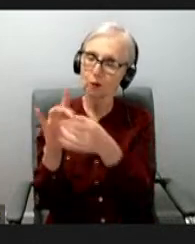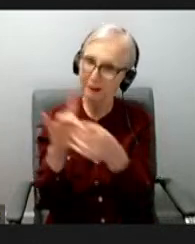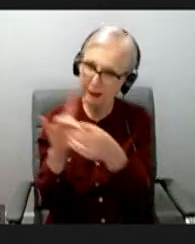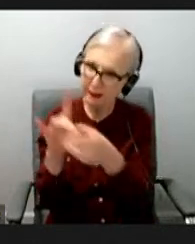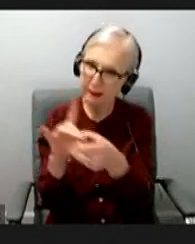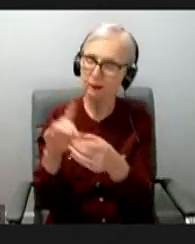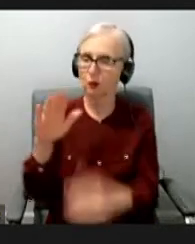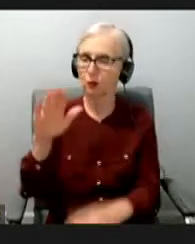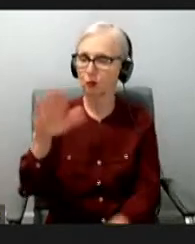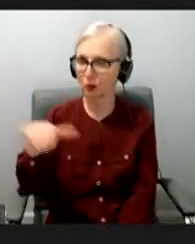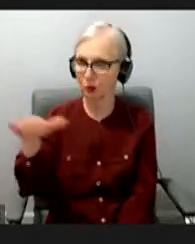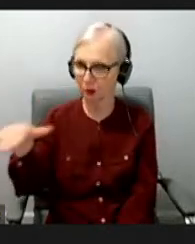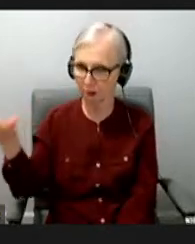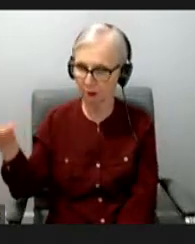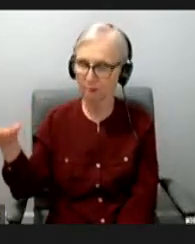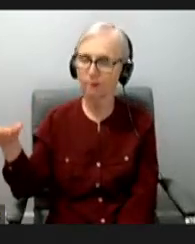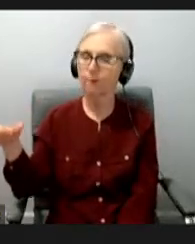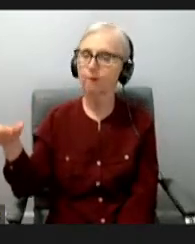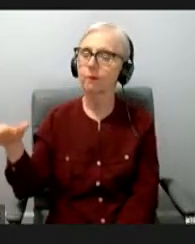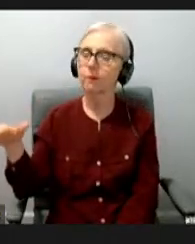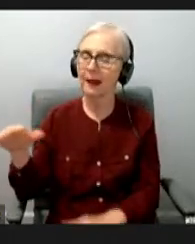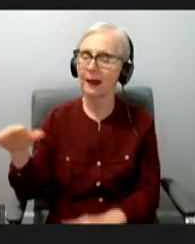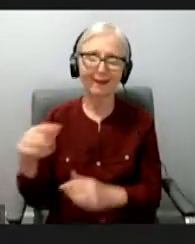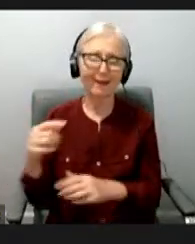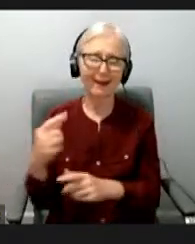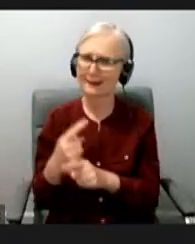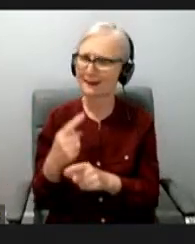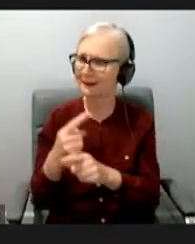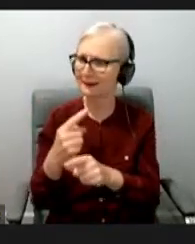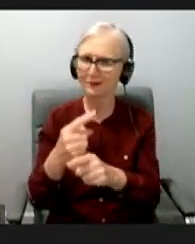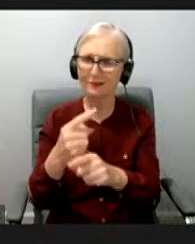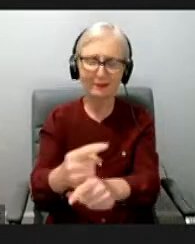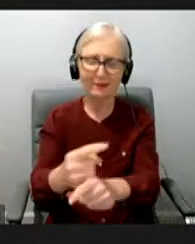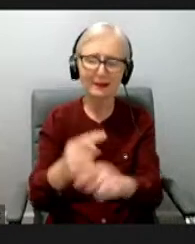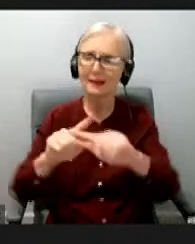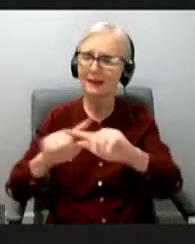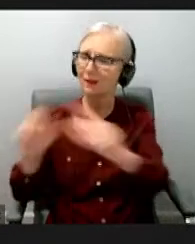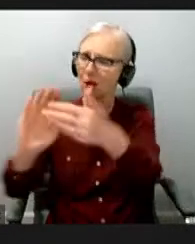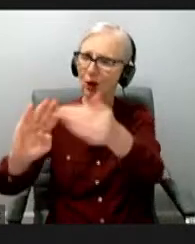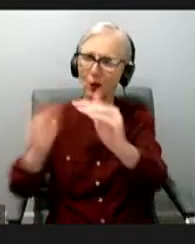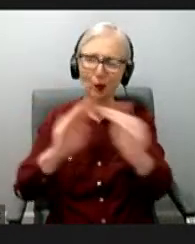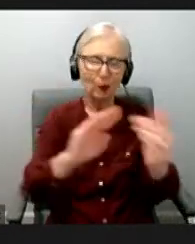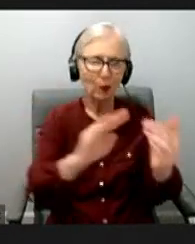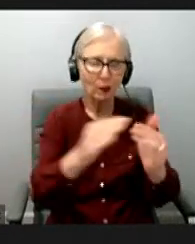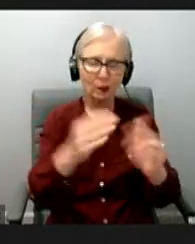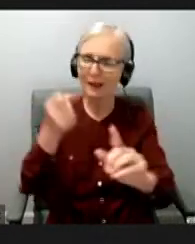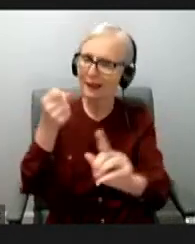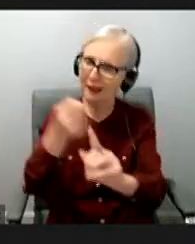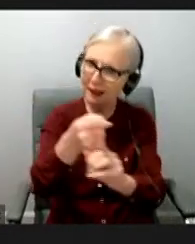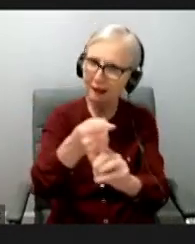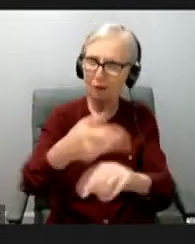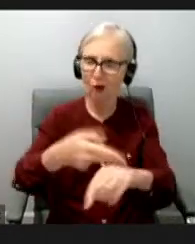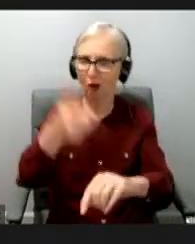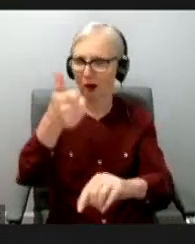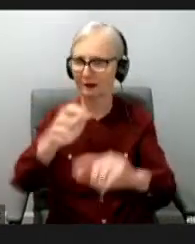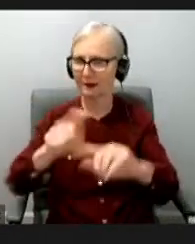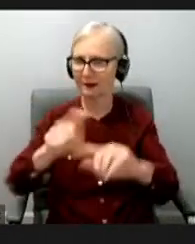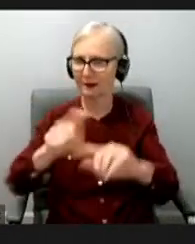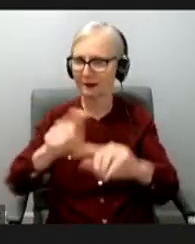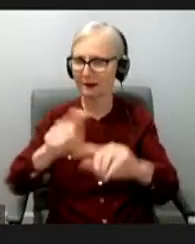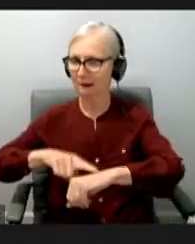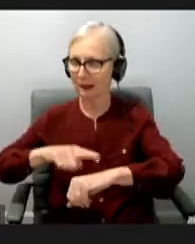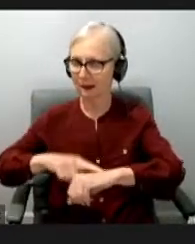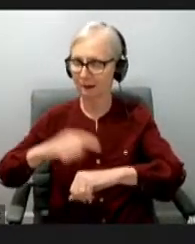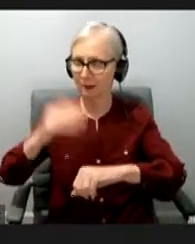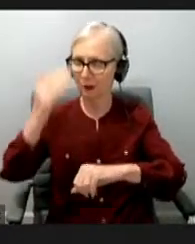pandemic, there has consistently been variability across the state, knowing that different communities were hit hard at different times by the pandemic. But we also know that there